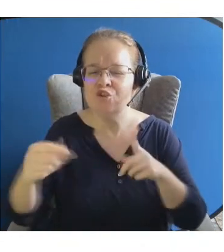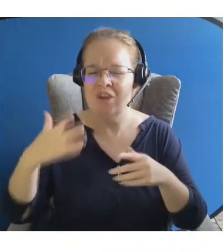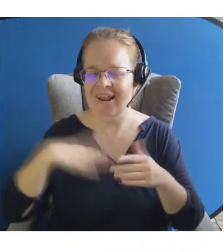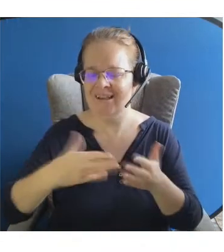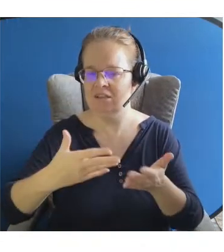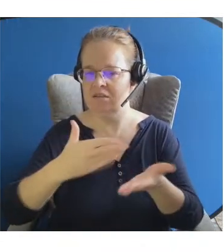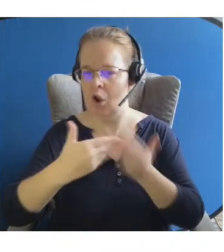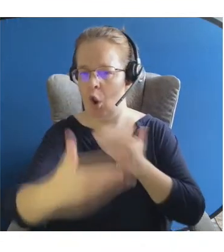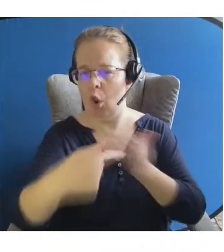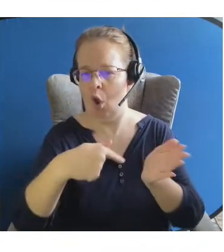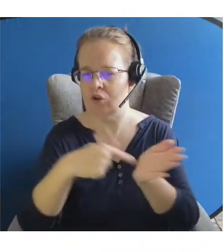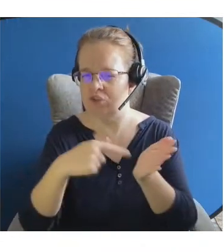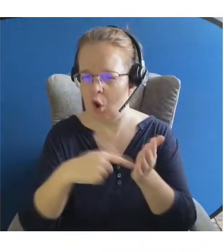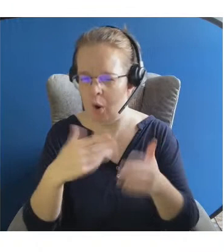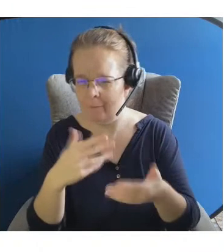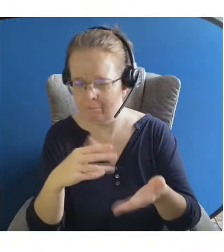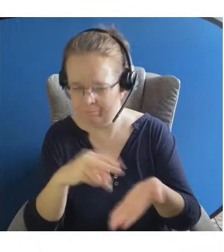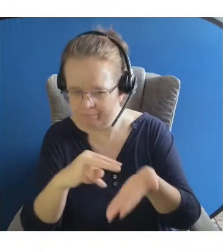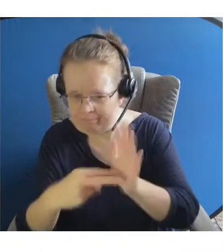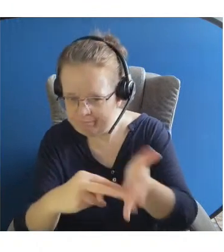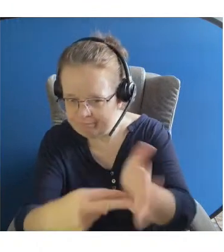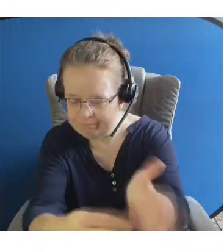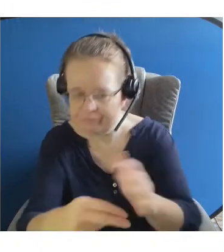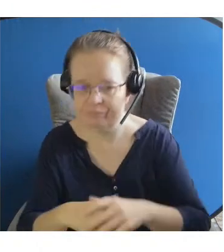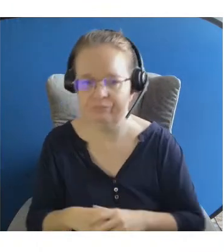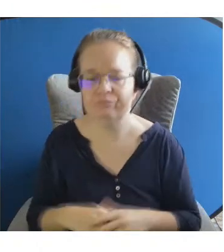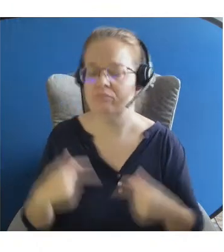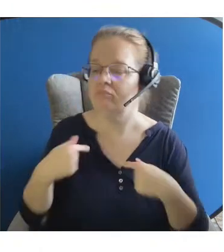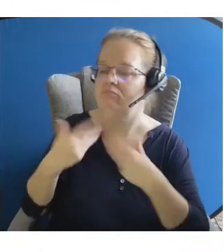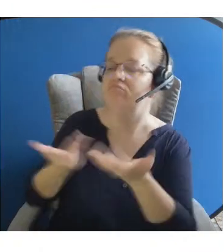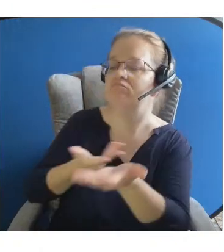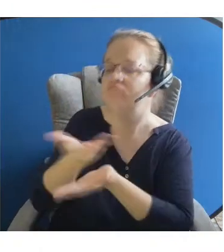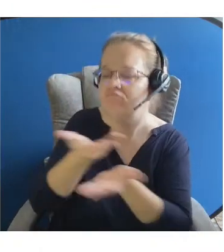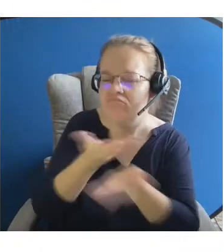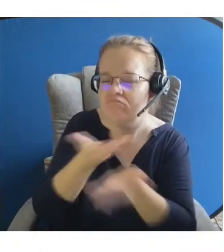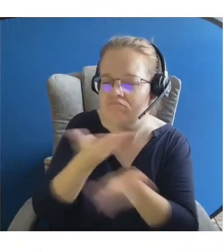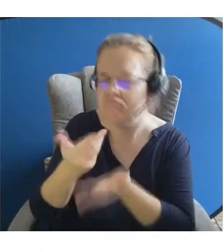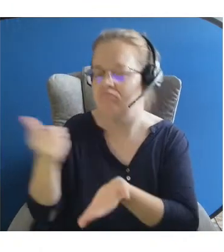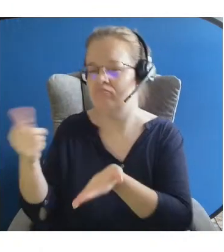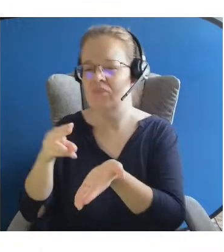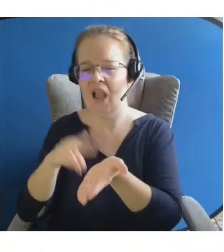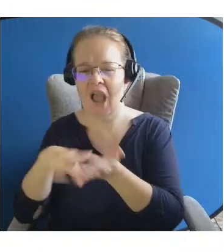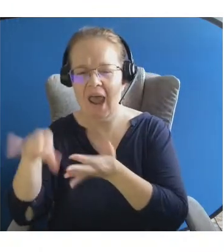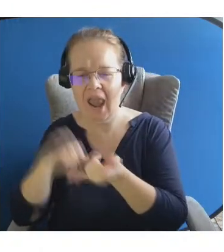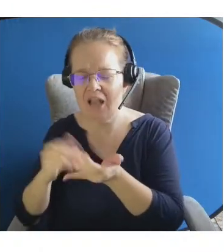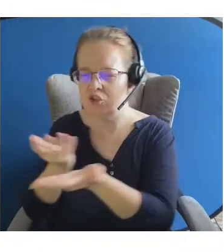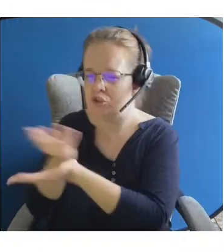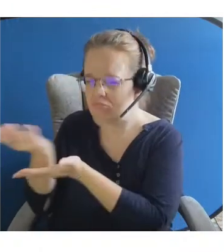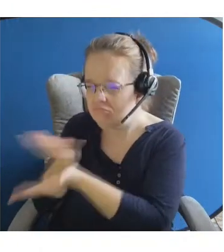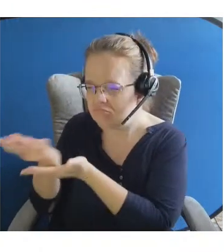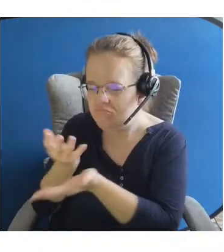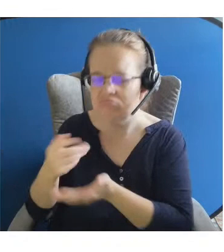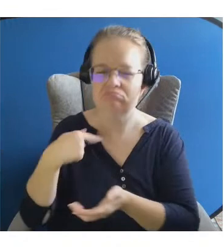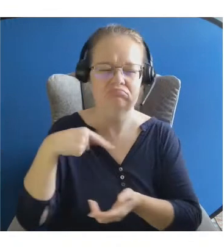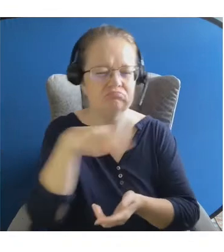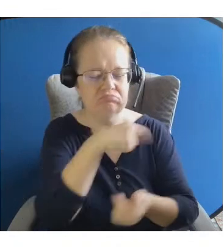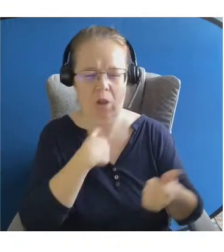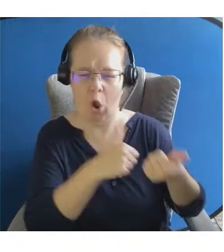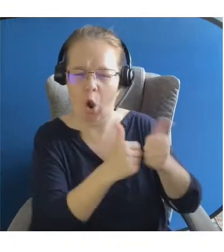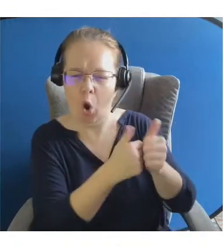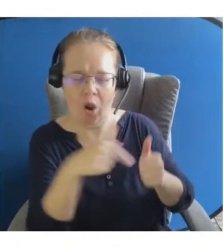with the Disability Unit and various other people in the NHS and DHSC colleagues, I think we